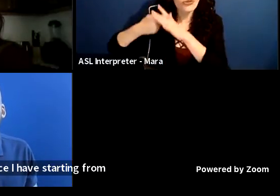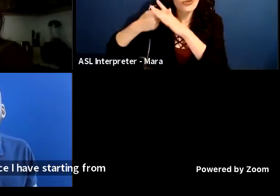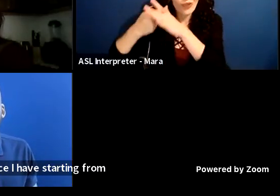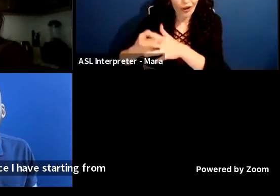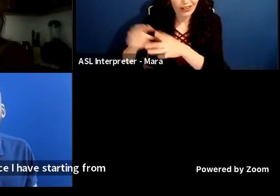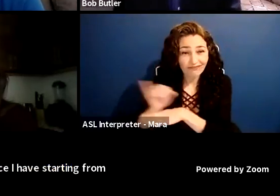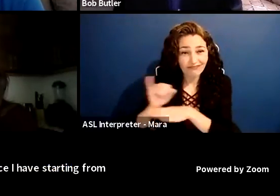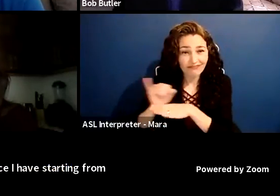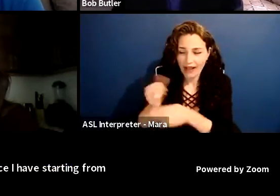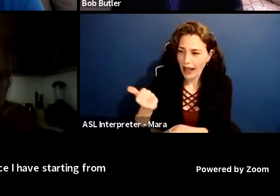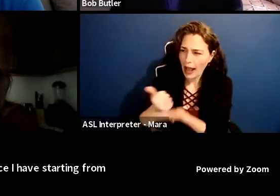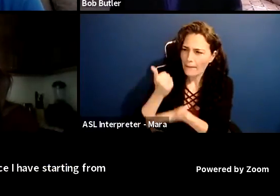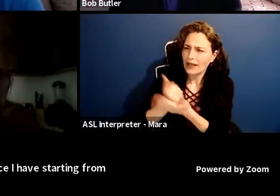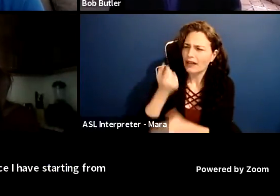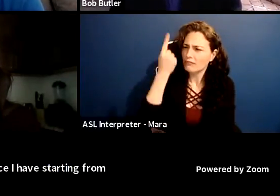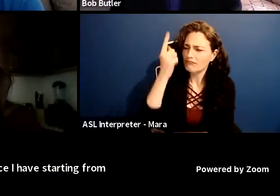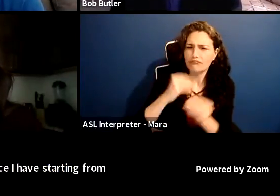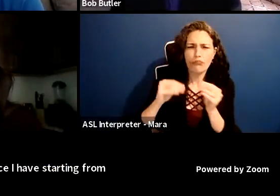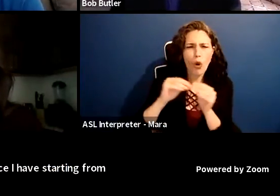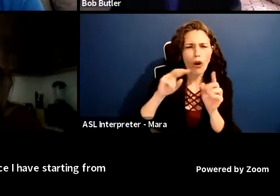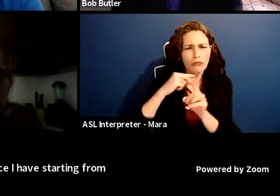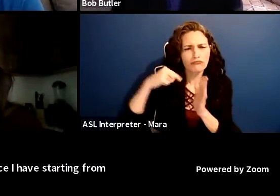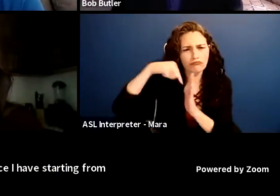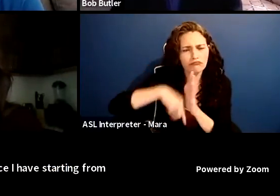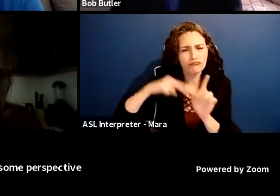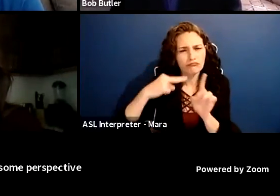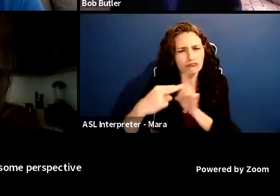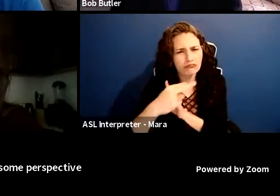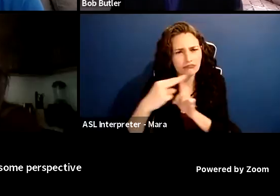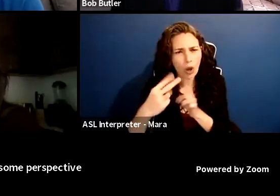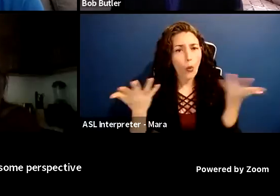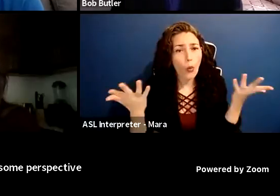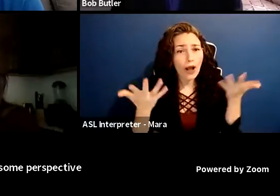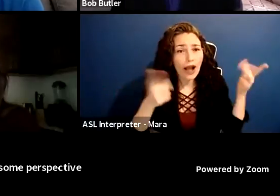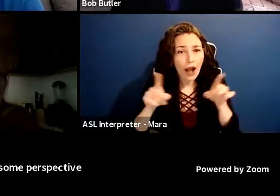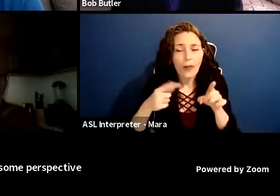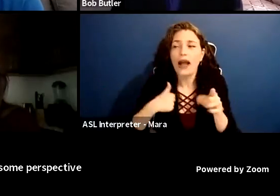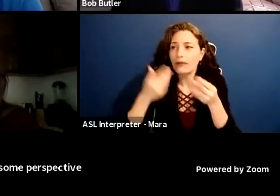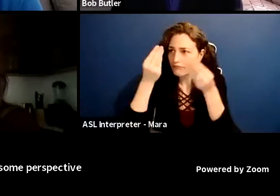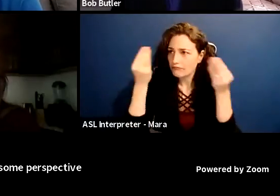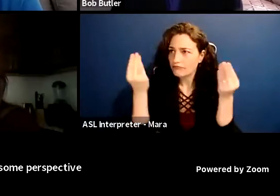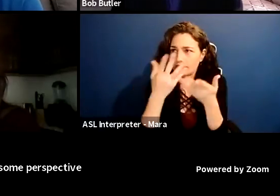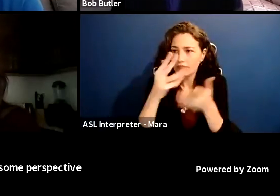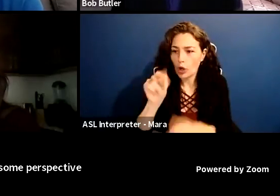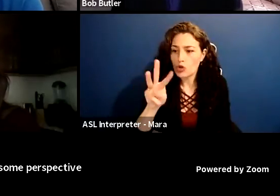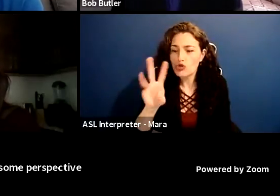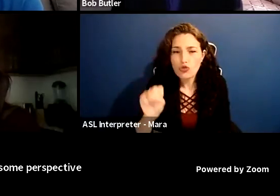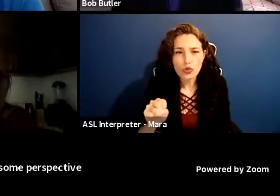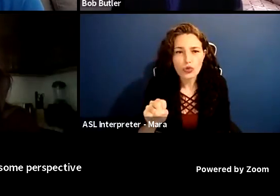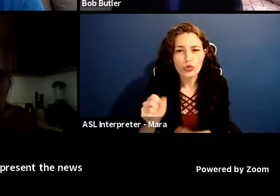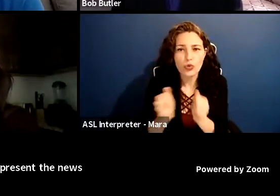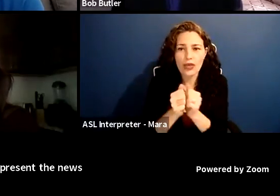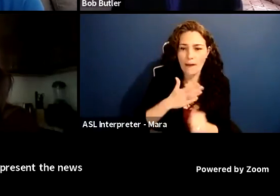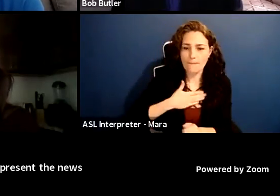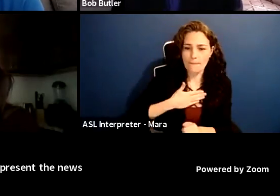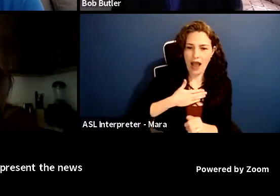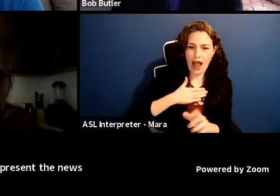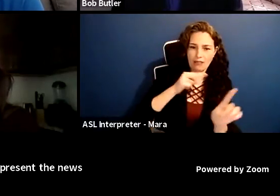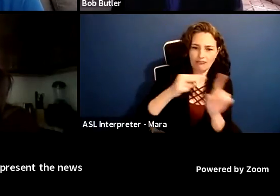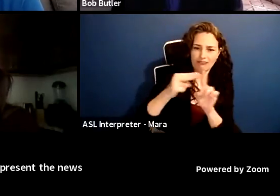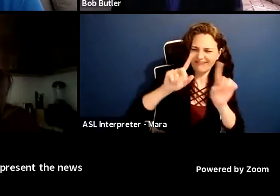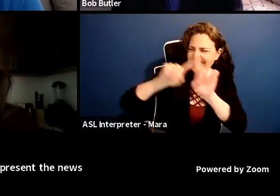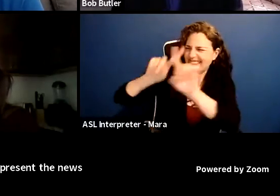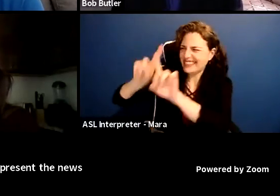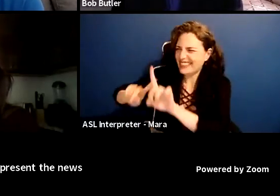is happening so I can present the news to people with my voice and with KRON's voice and from all the little places that I've